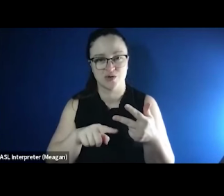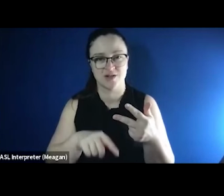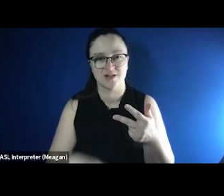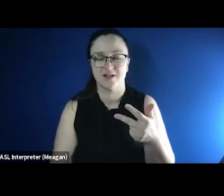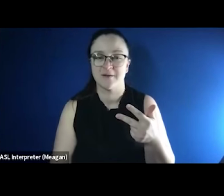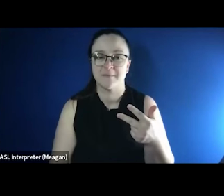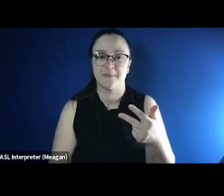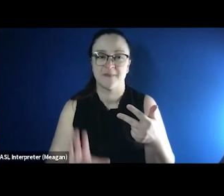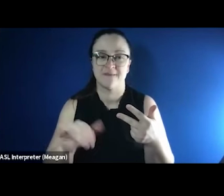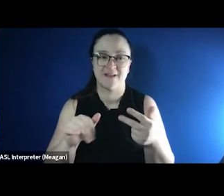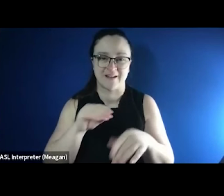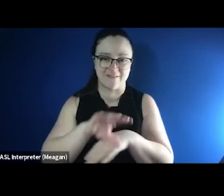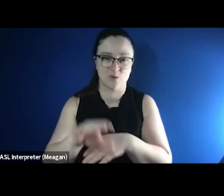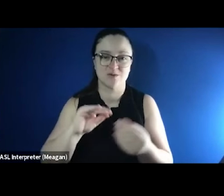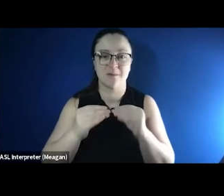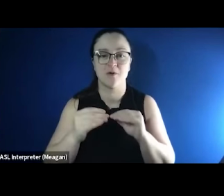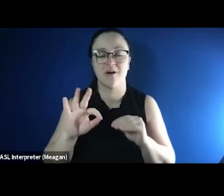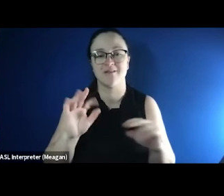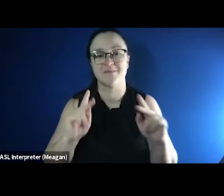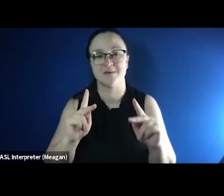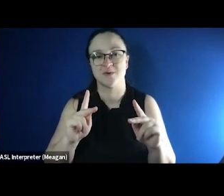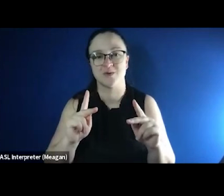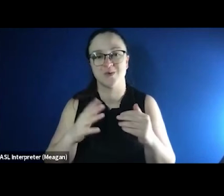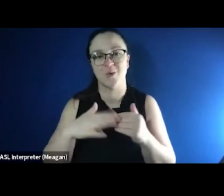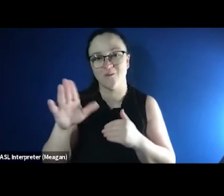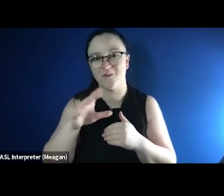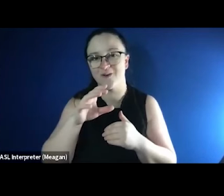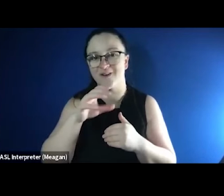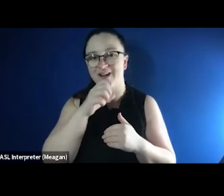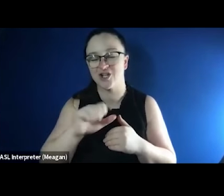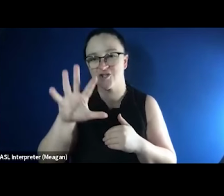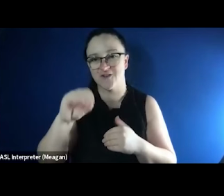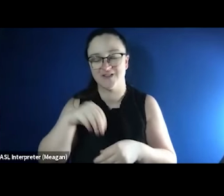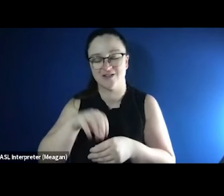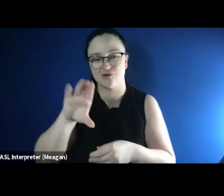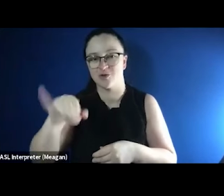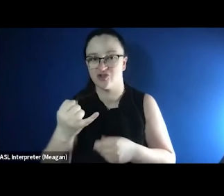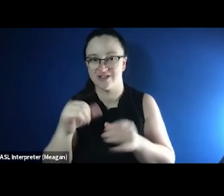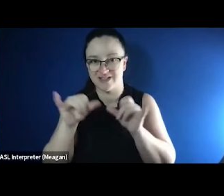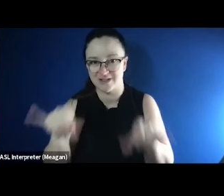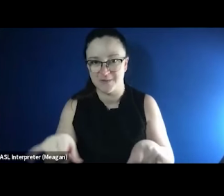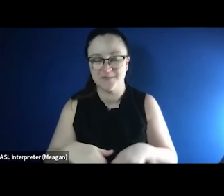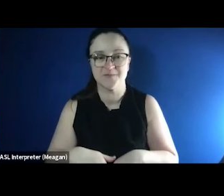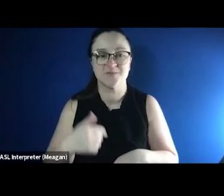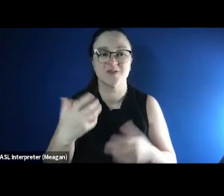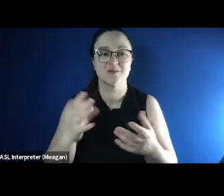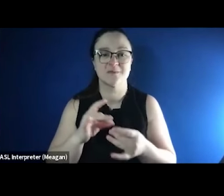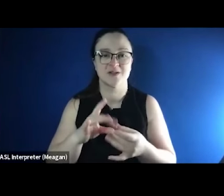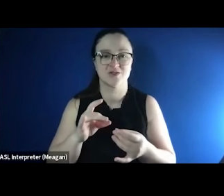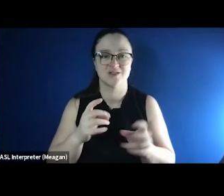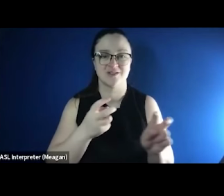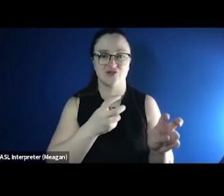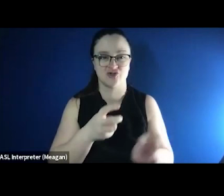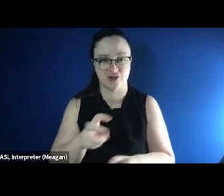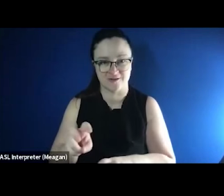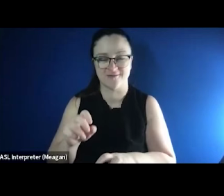to influence the number of persons age 50 or older in the criminal justice system. So we've talked a little bit about the shifting demography,